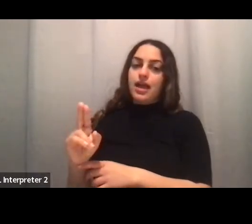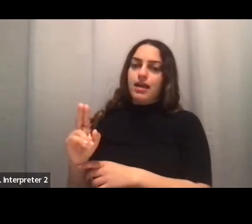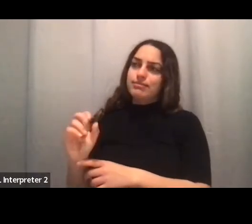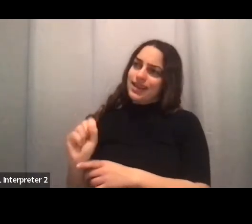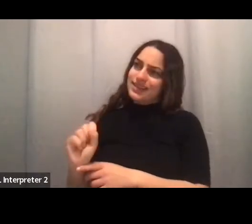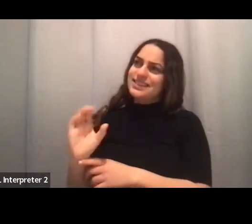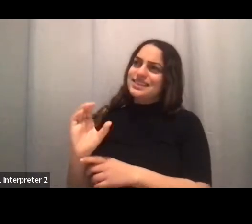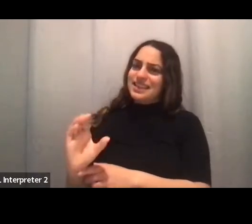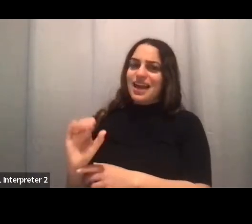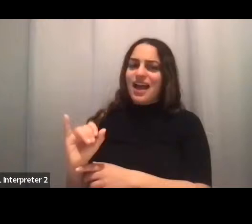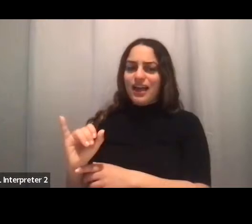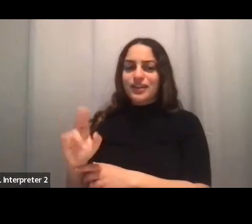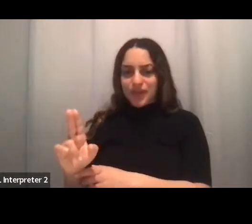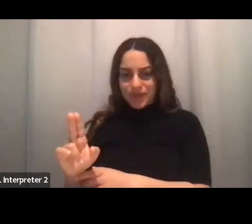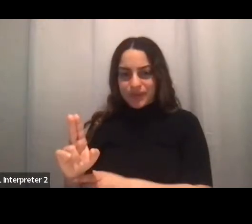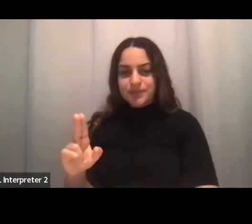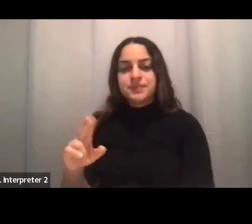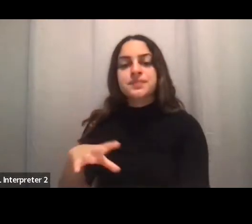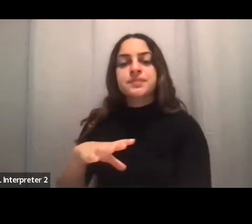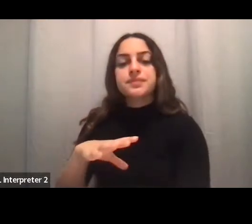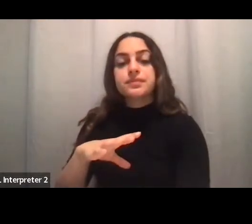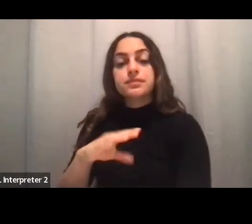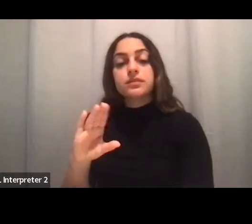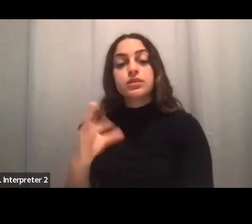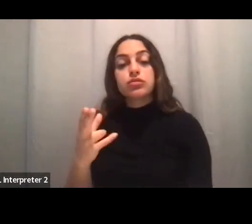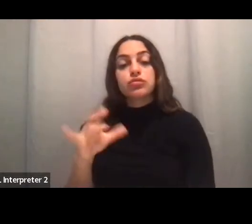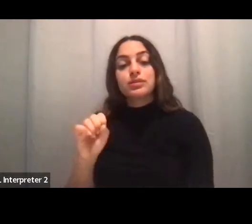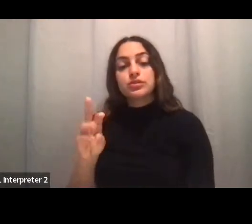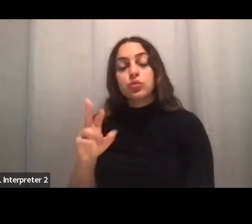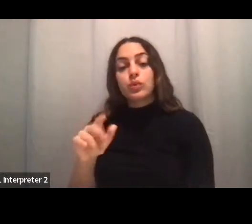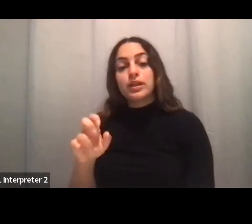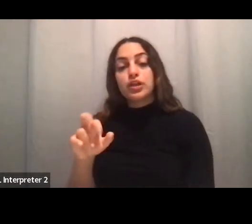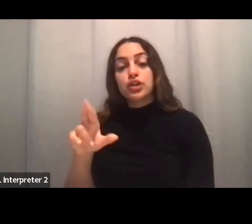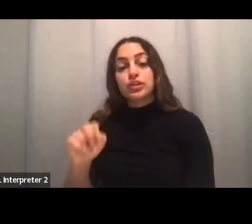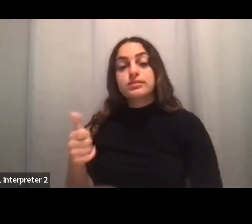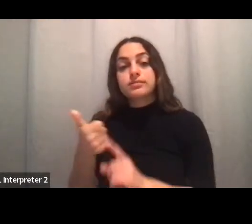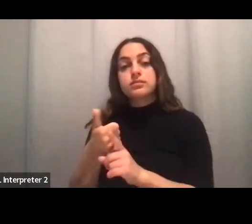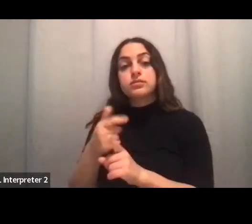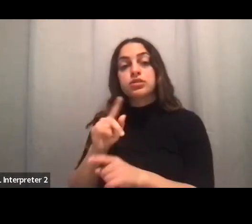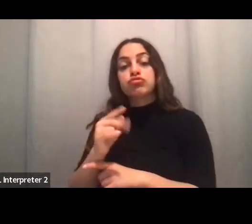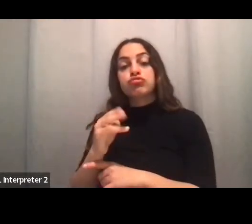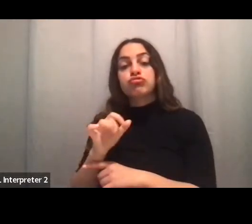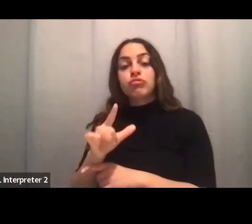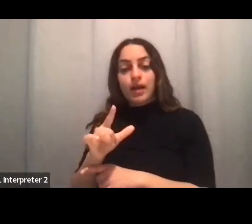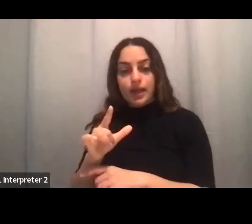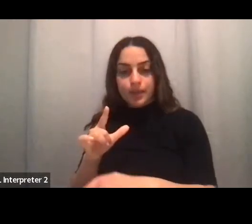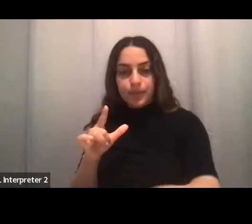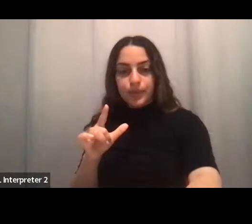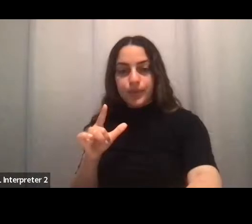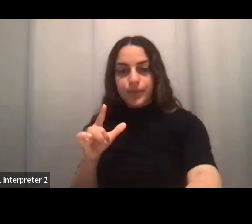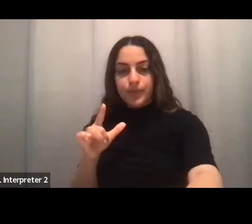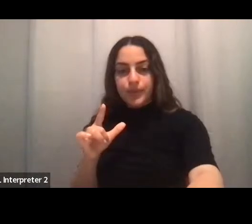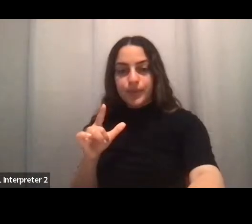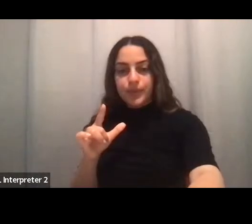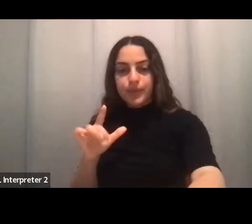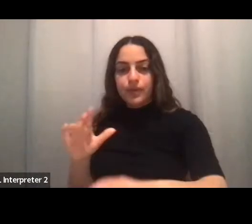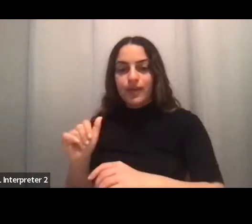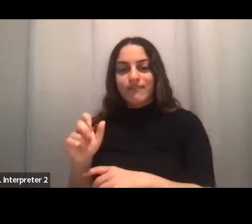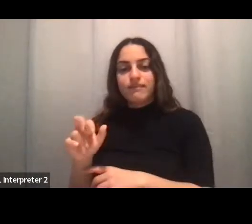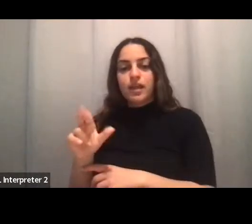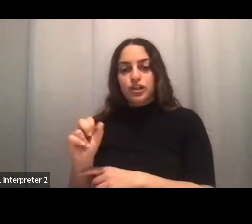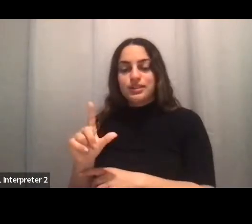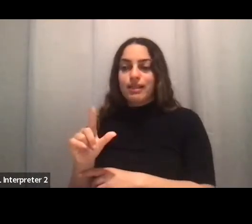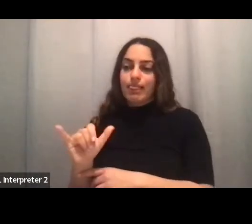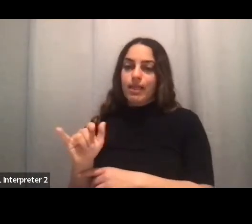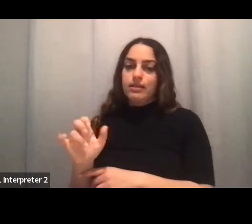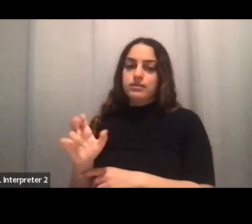chris winters is a tribal affairs liaison for the international union of painters and allied trades district number five he's